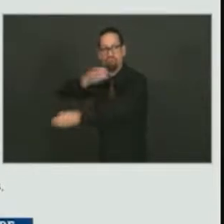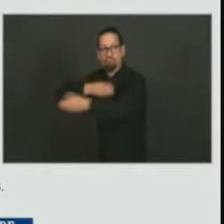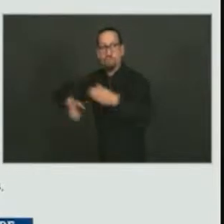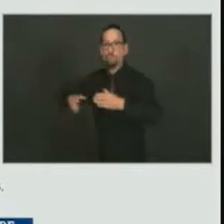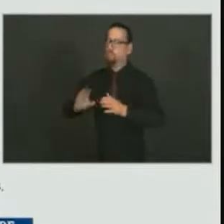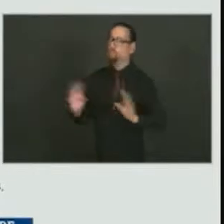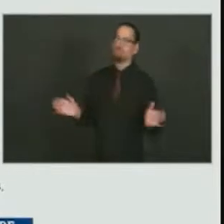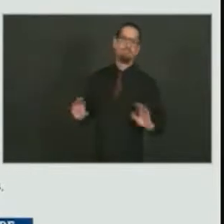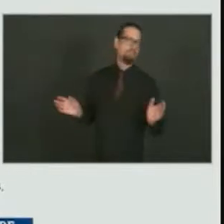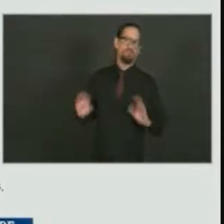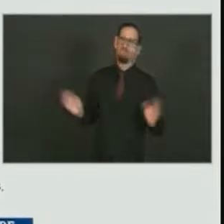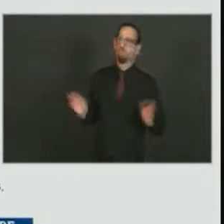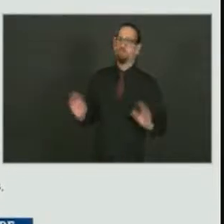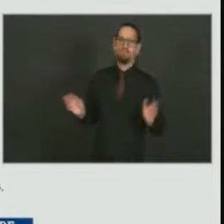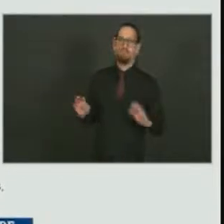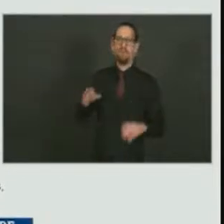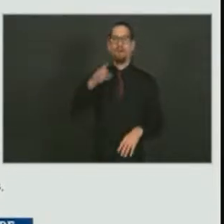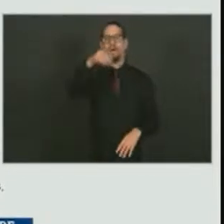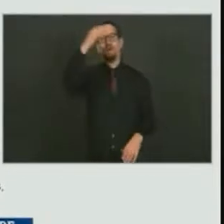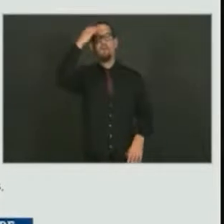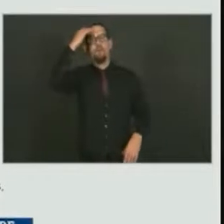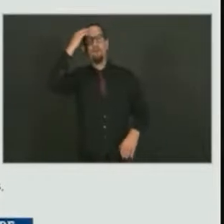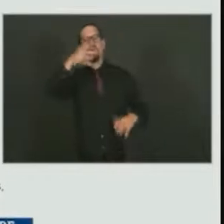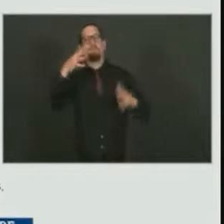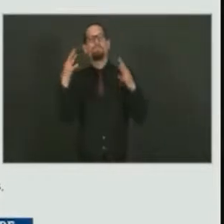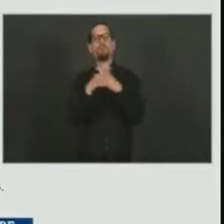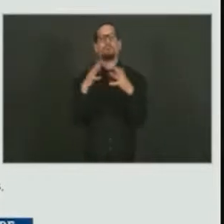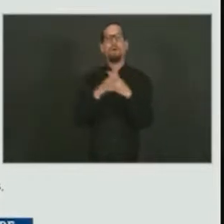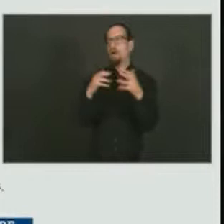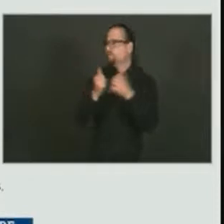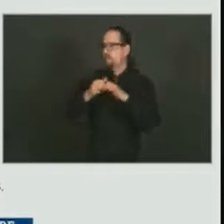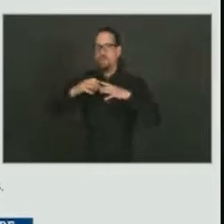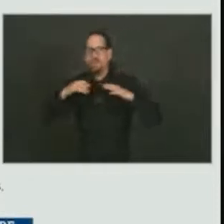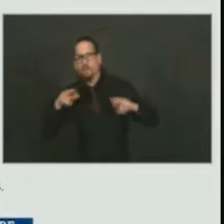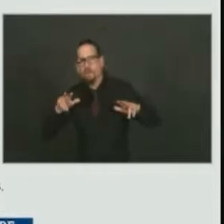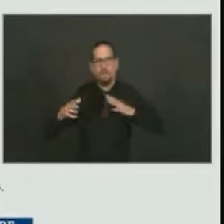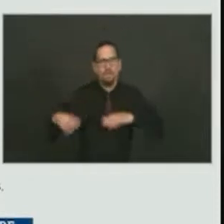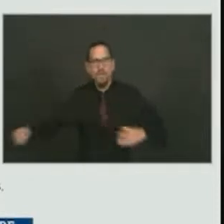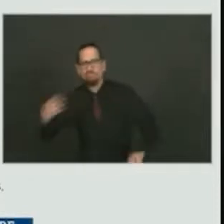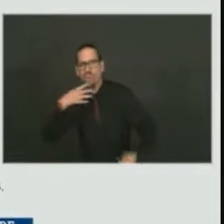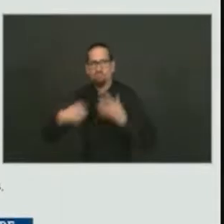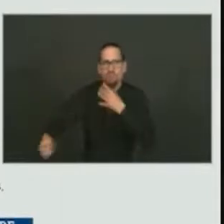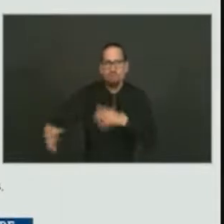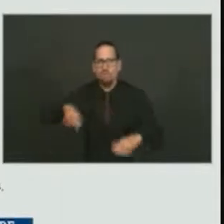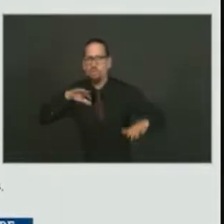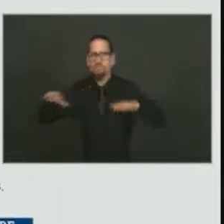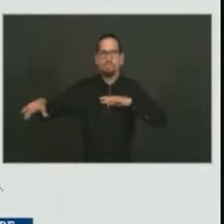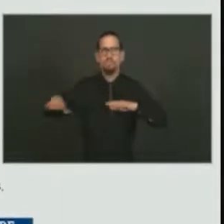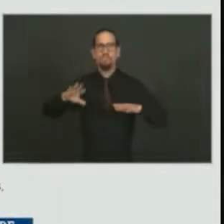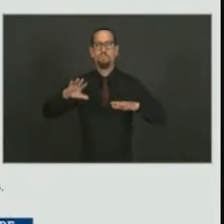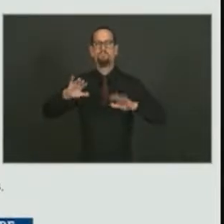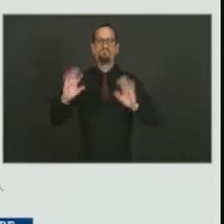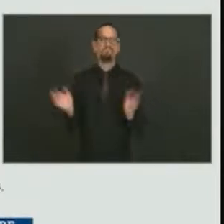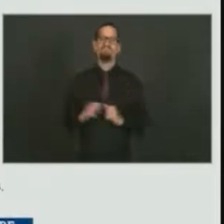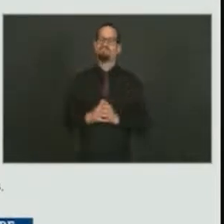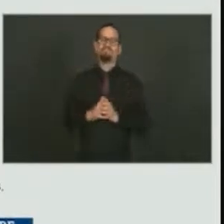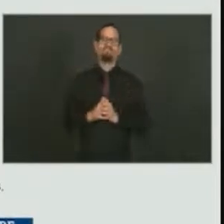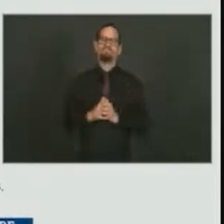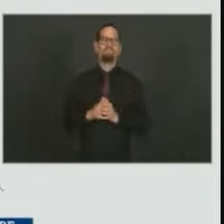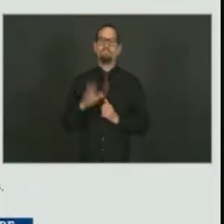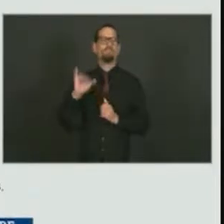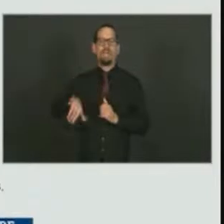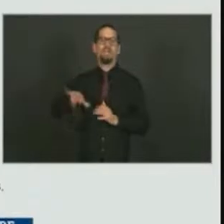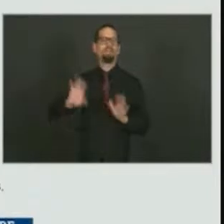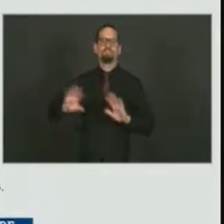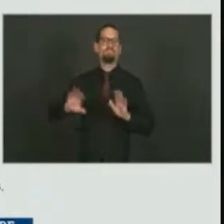know that's a tough one, but it's not safe. If you really have to do it, wear your mask, keep it brief,